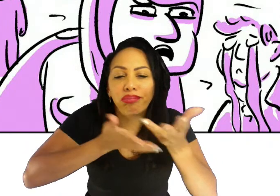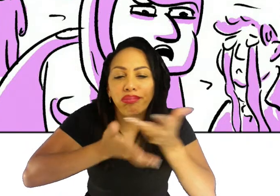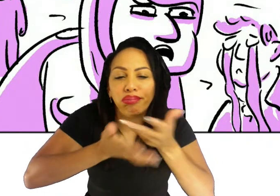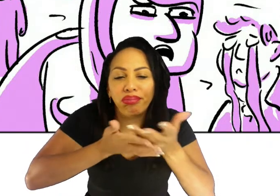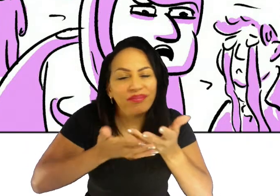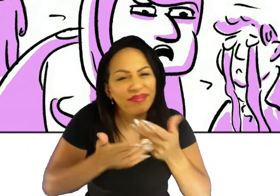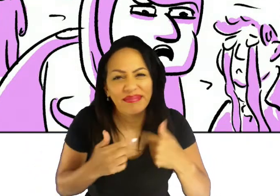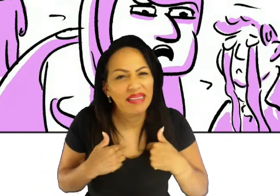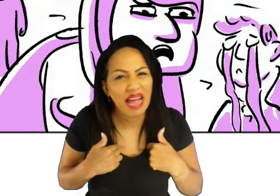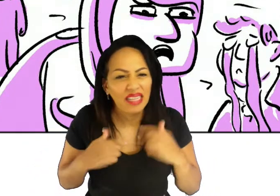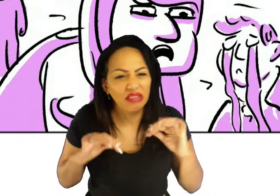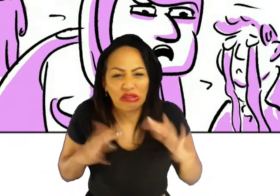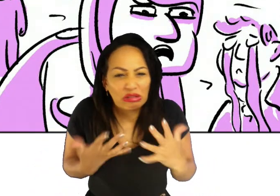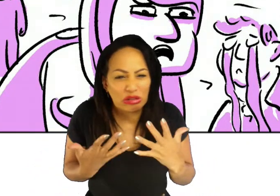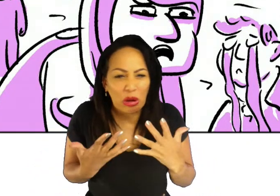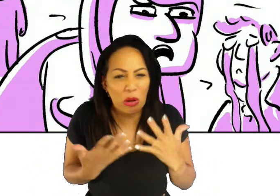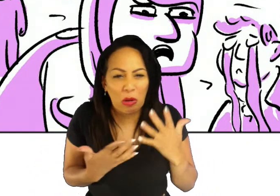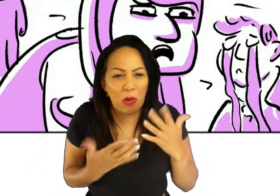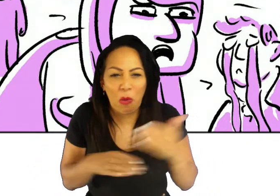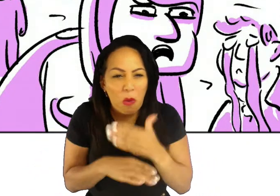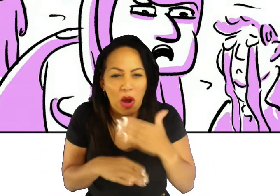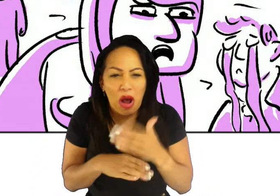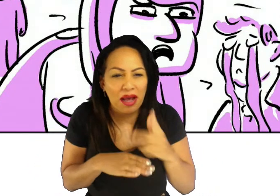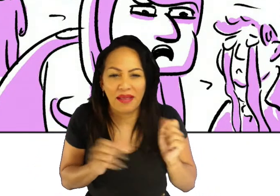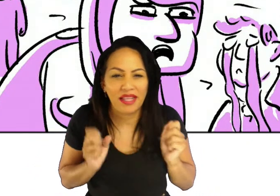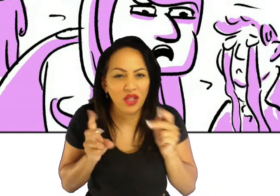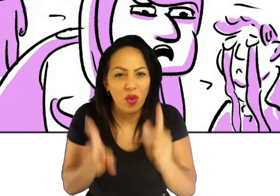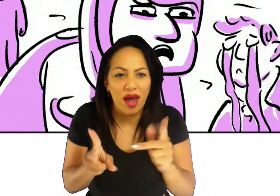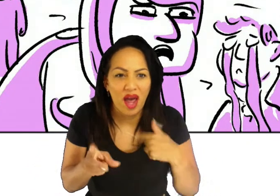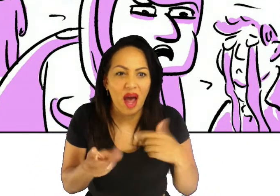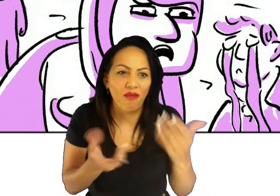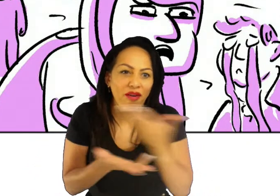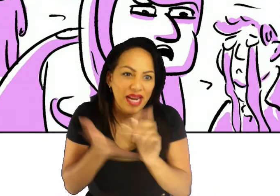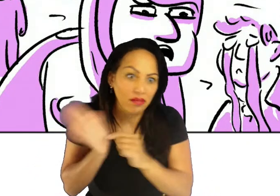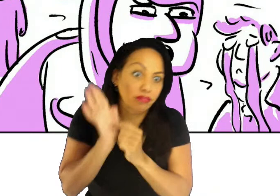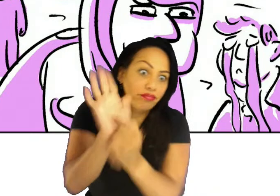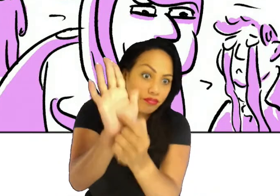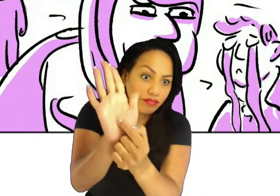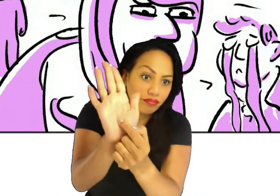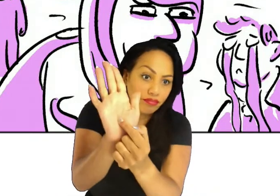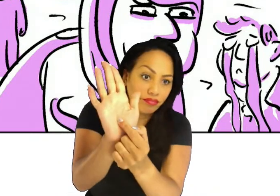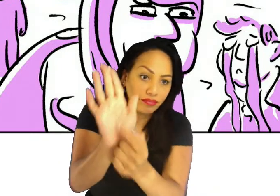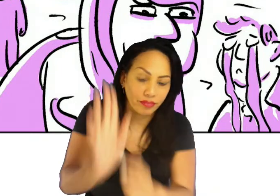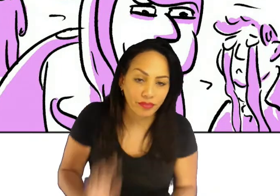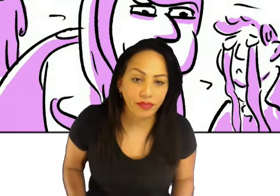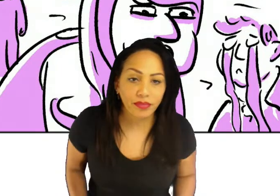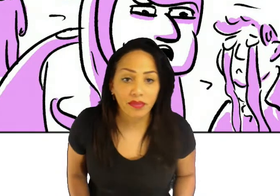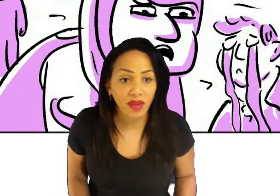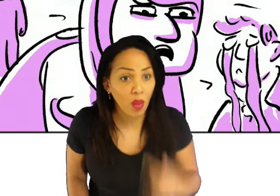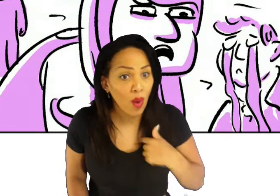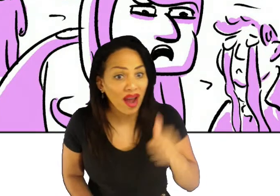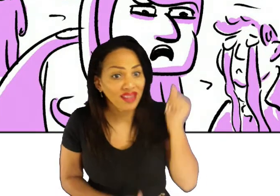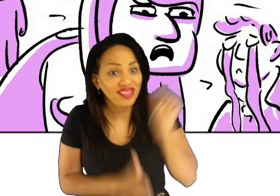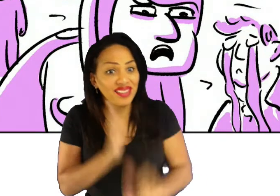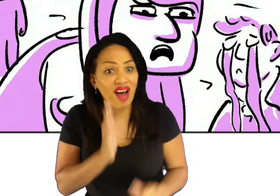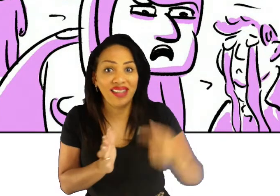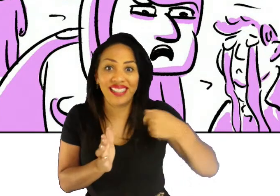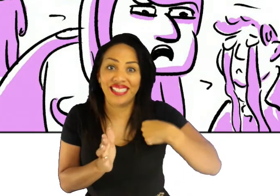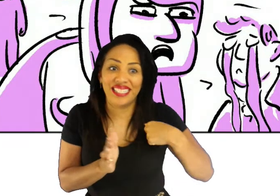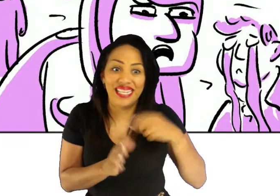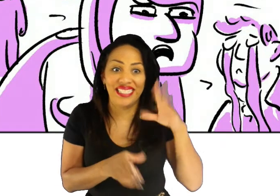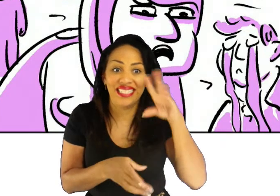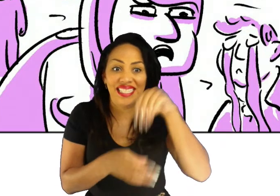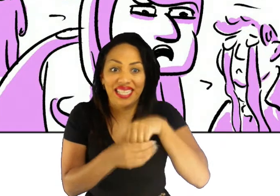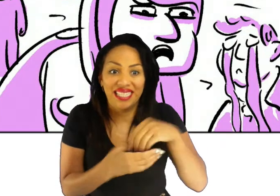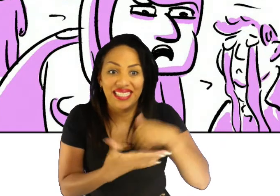I first started looking at well-being in the sector, COVID wasn't even on the radar. It was years before that,